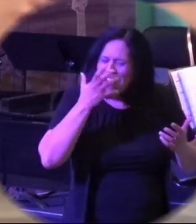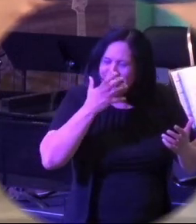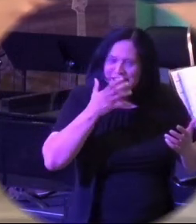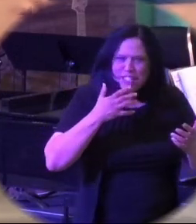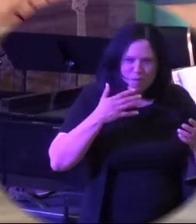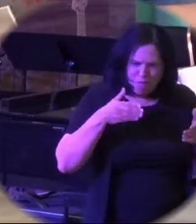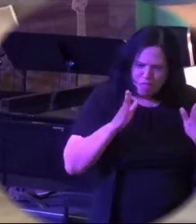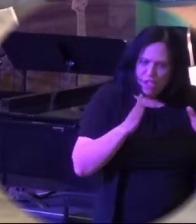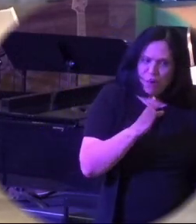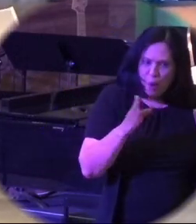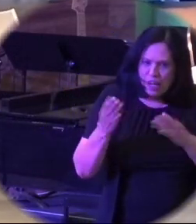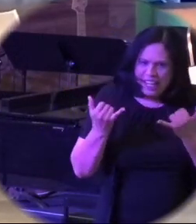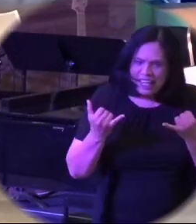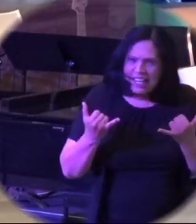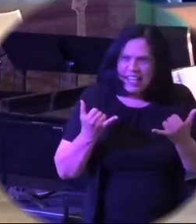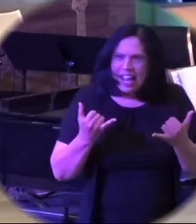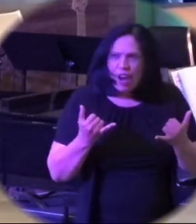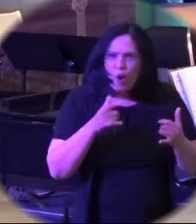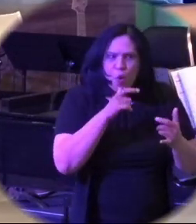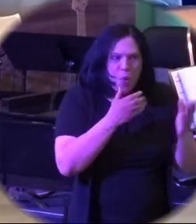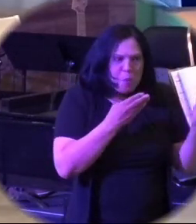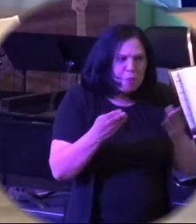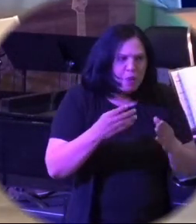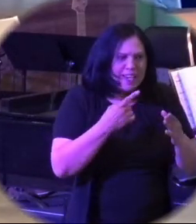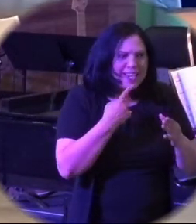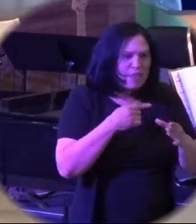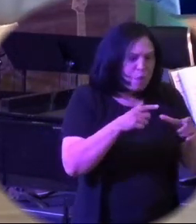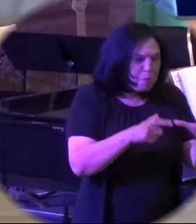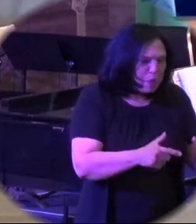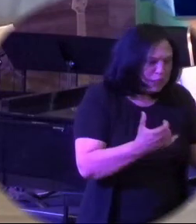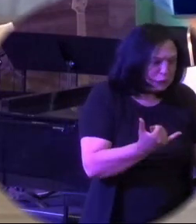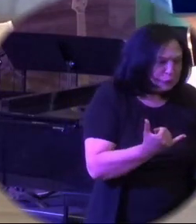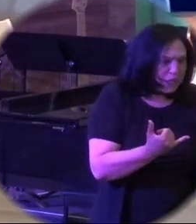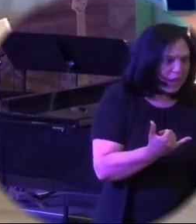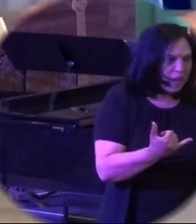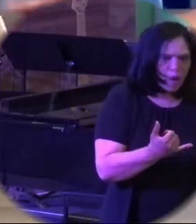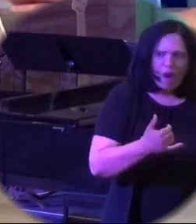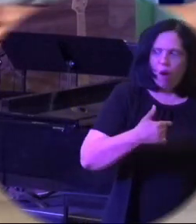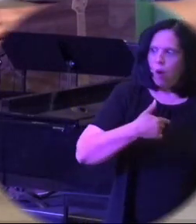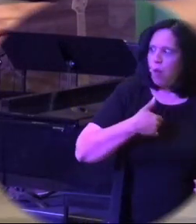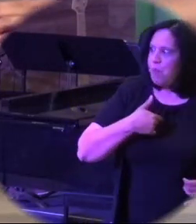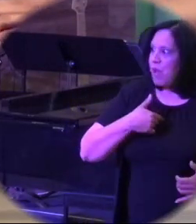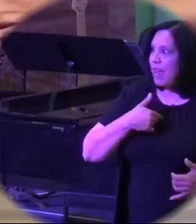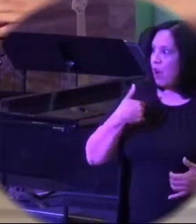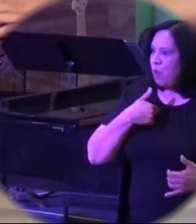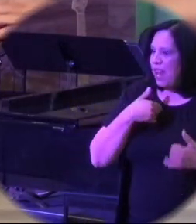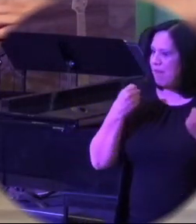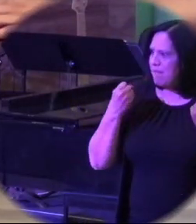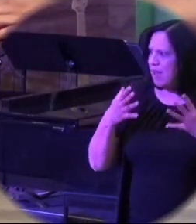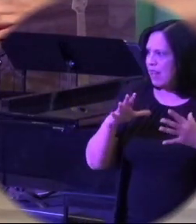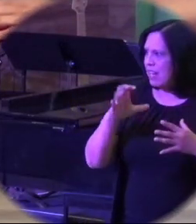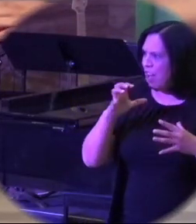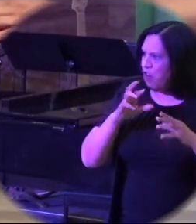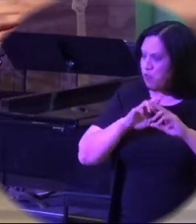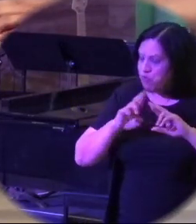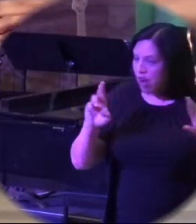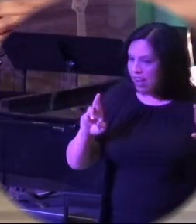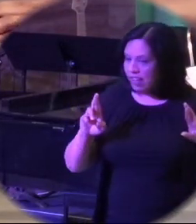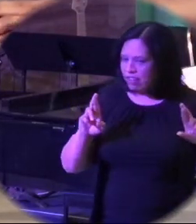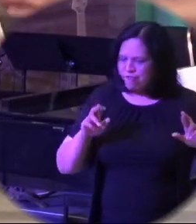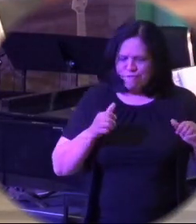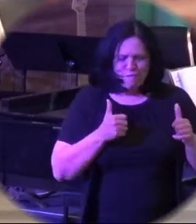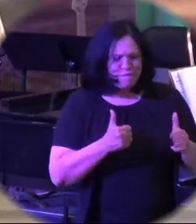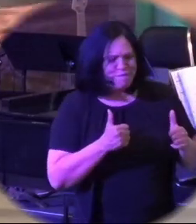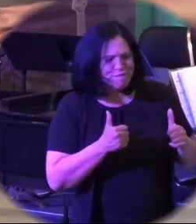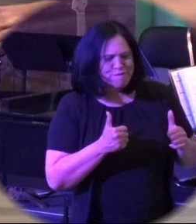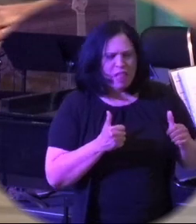get organized. Now, who's bringing the bricks today? Oh, that would be me. We have hundreds ready to go. Very good. How about the